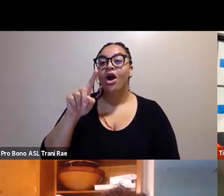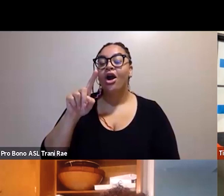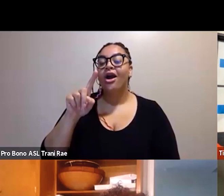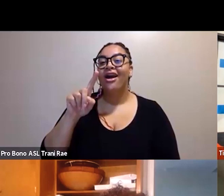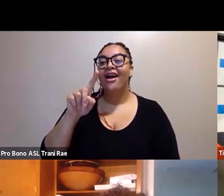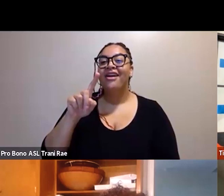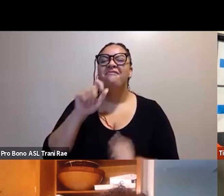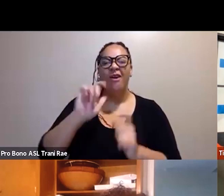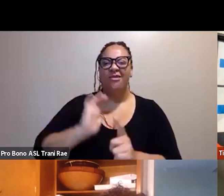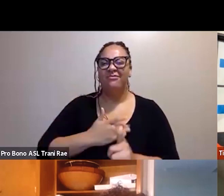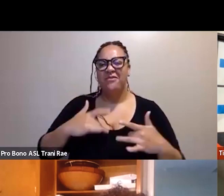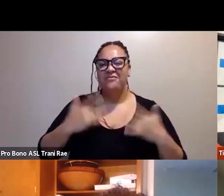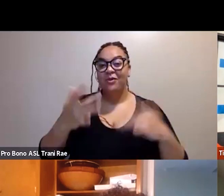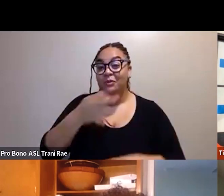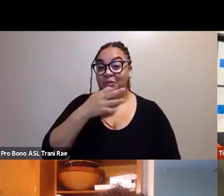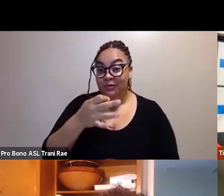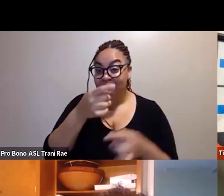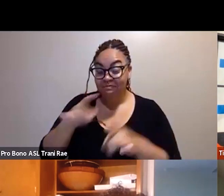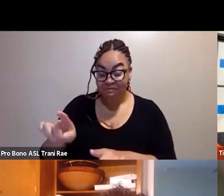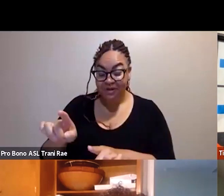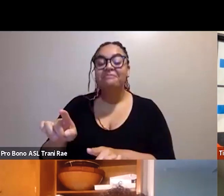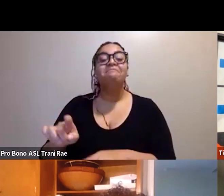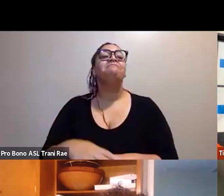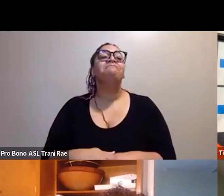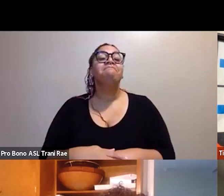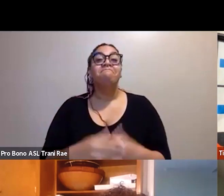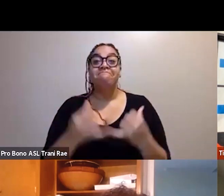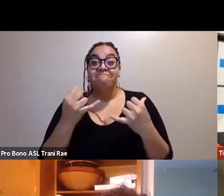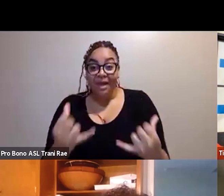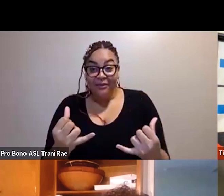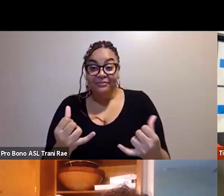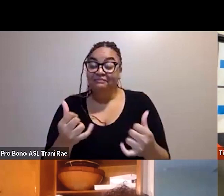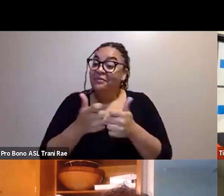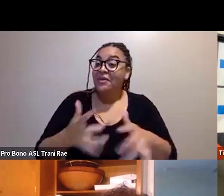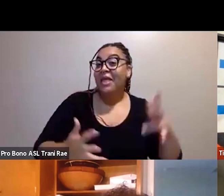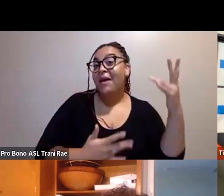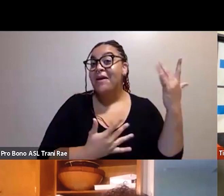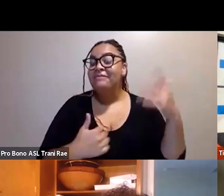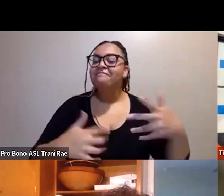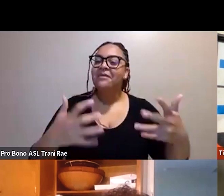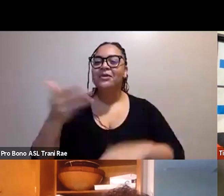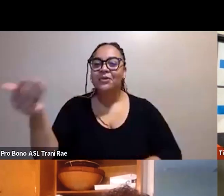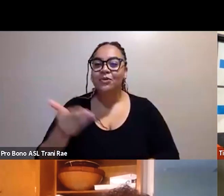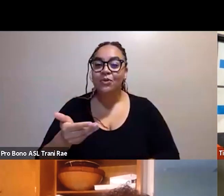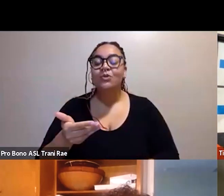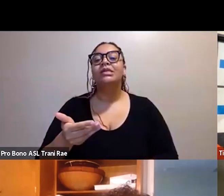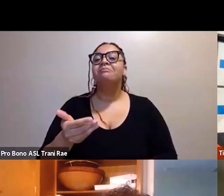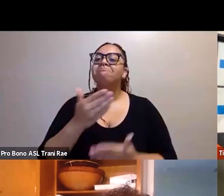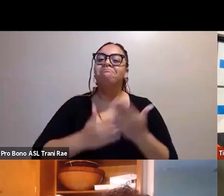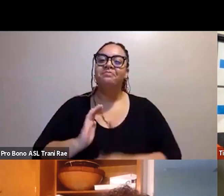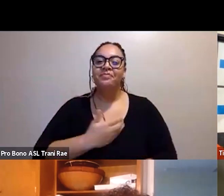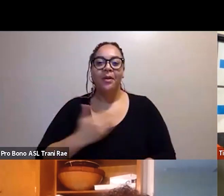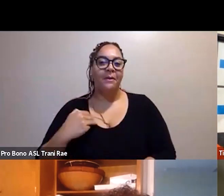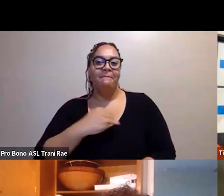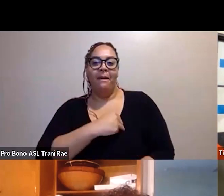naafa.org. With no further ado, I would like to introduce you to some members of the Fat